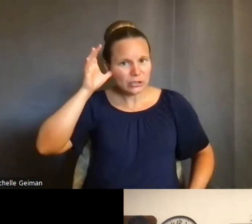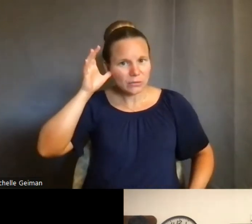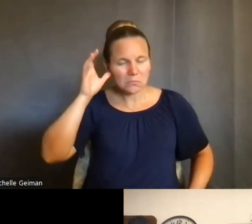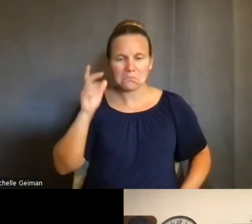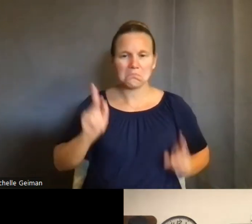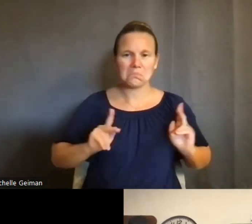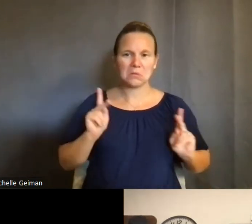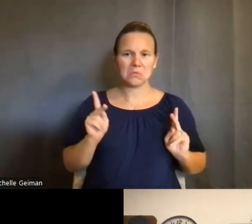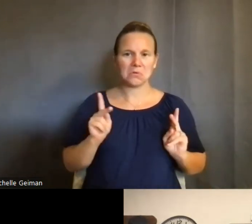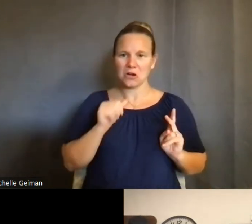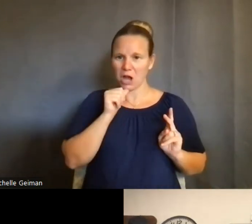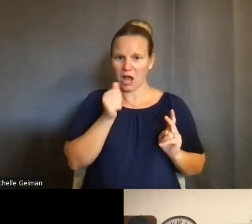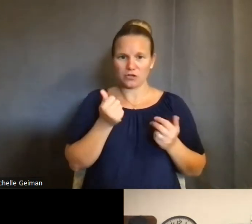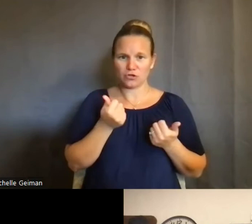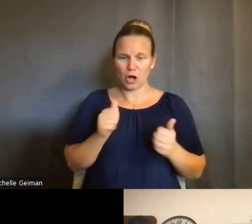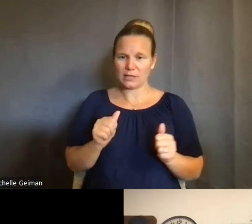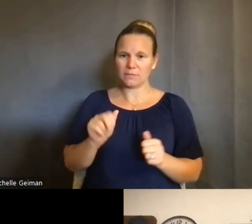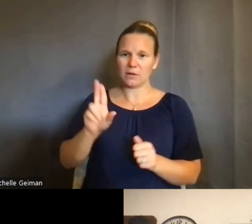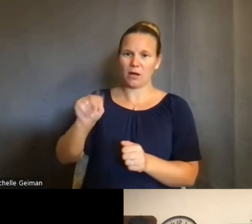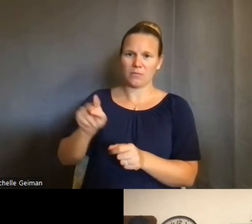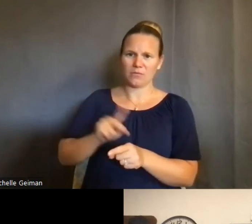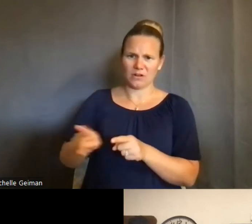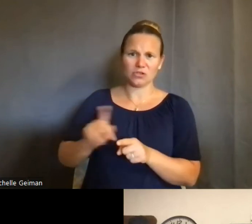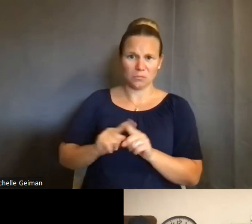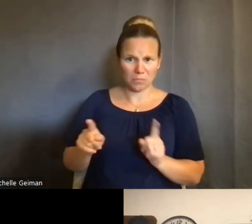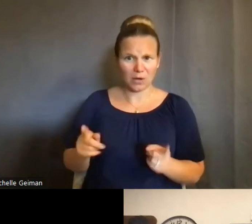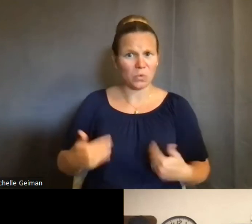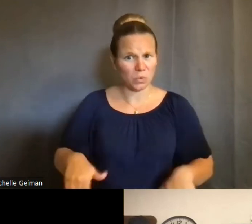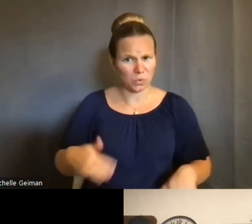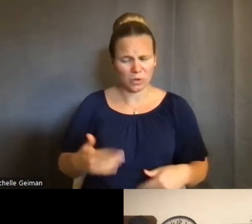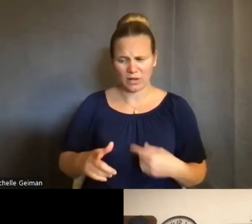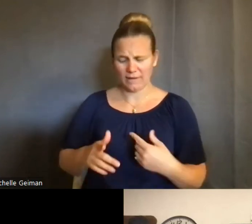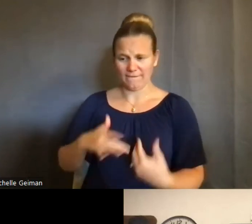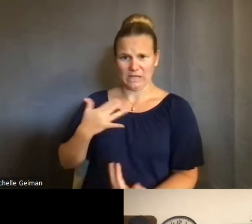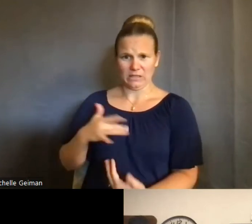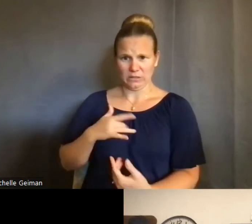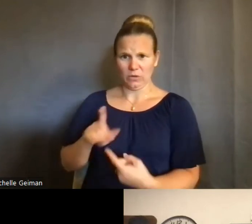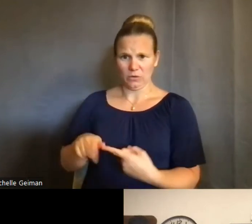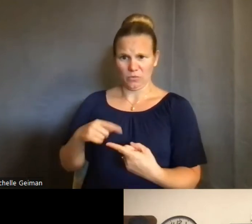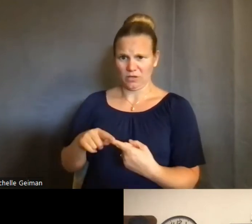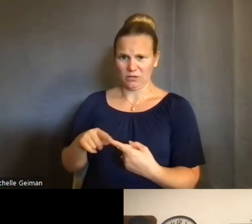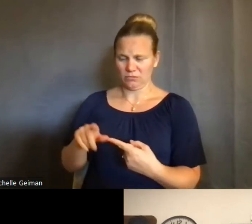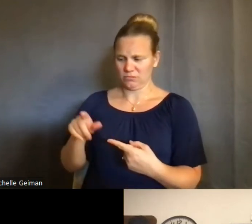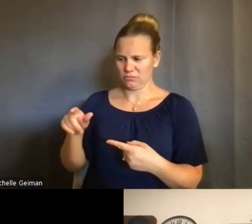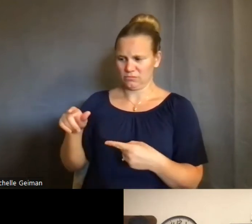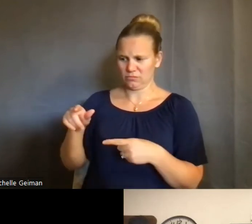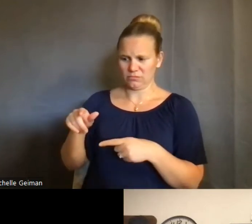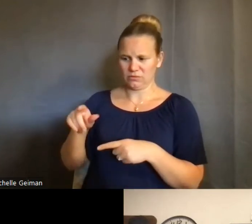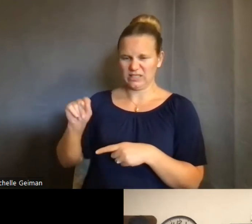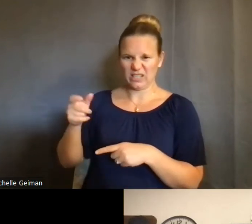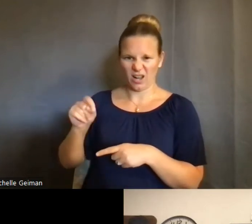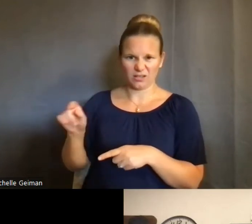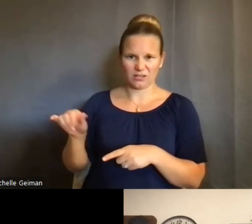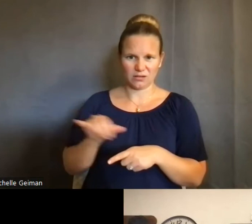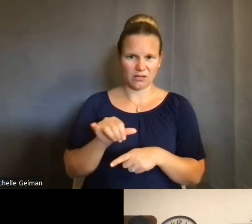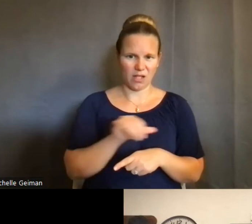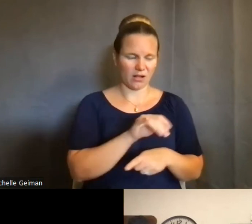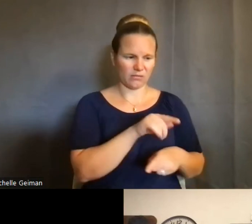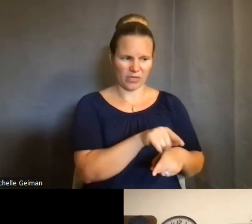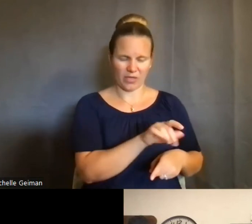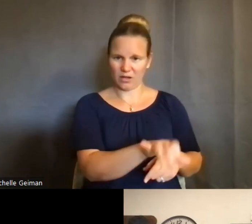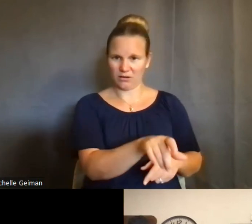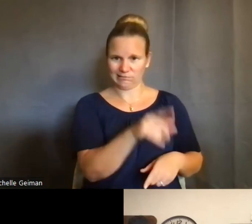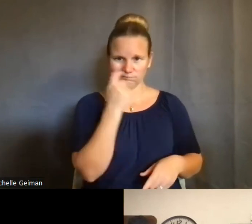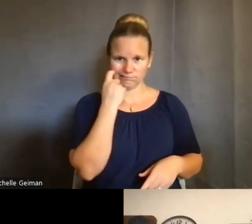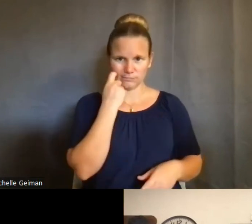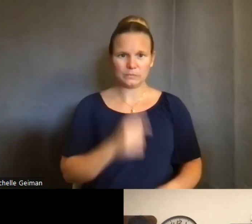be unprofessional, but that's how it comes across. Now, in our final few minutes, I want to wrap up with those same items I